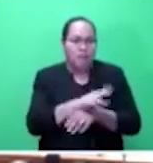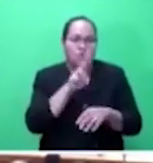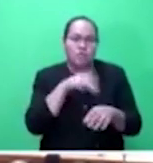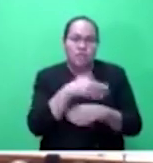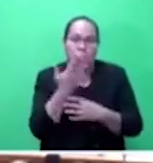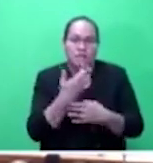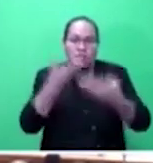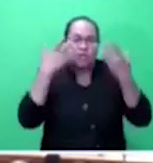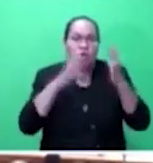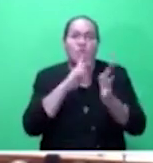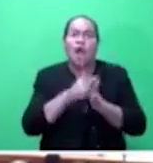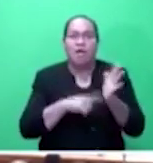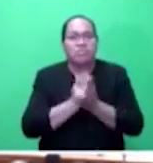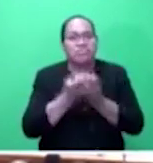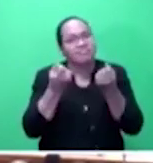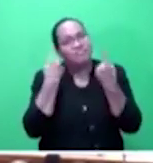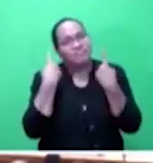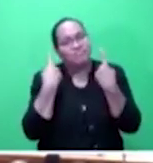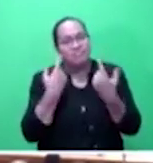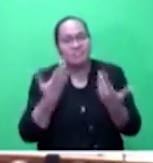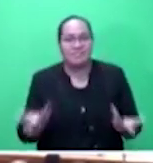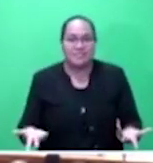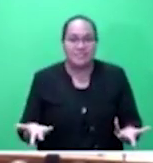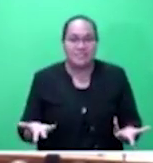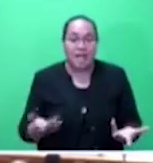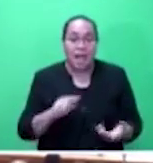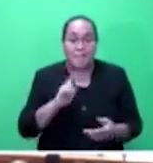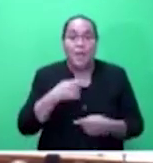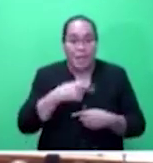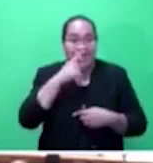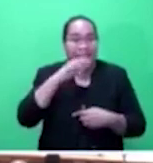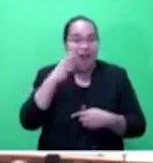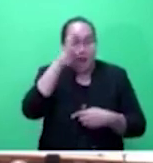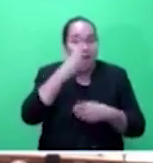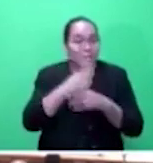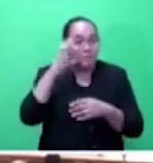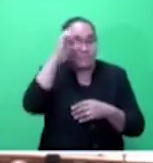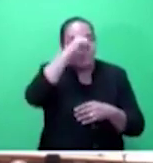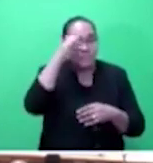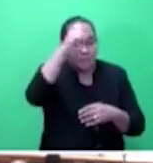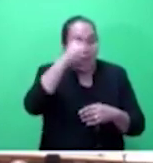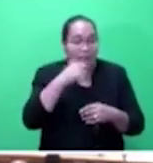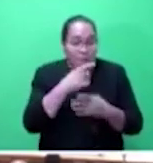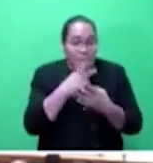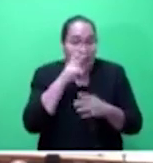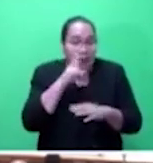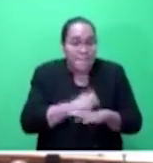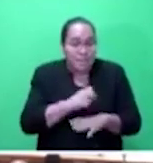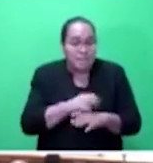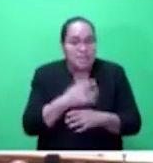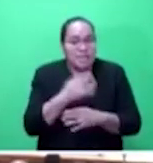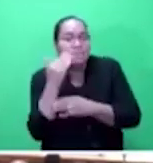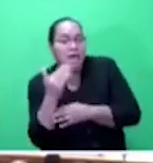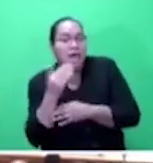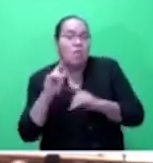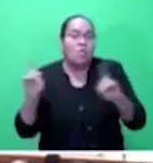not even in 2 hours. Perhaps all we can predict is that our ability to combat this crisis depends